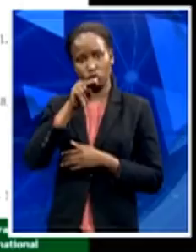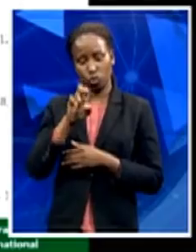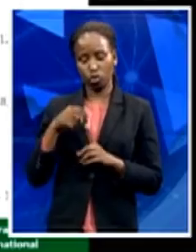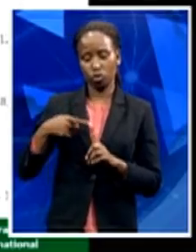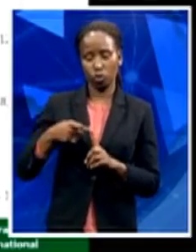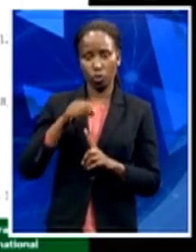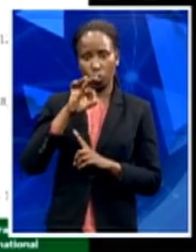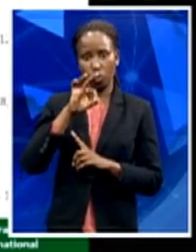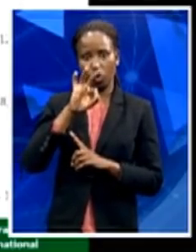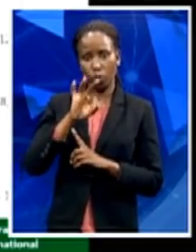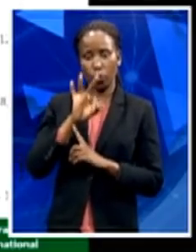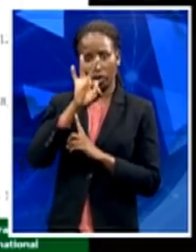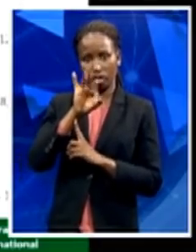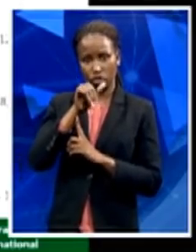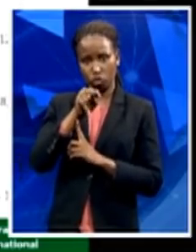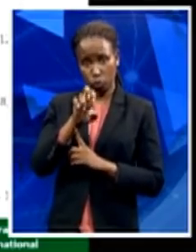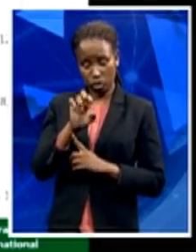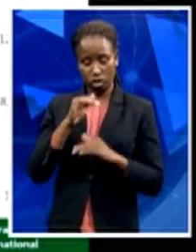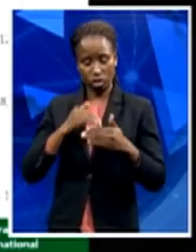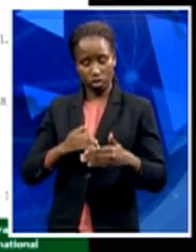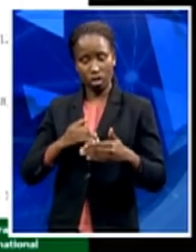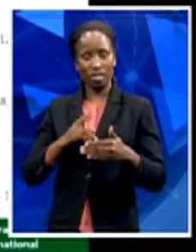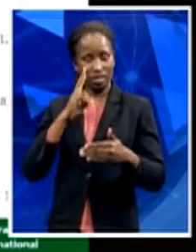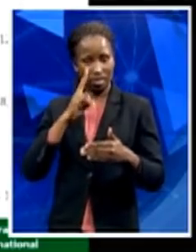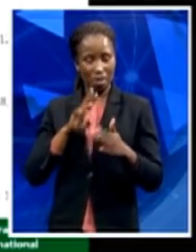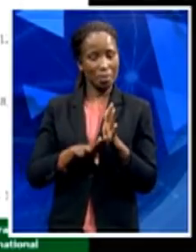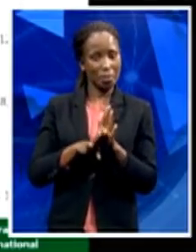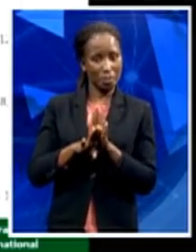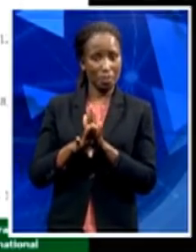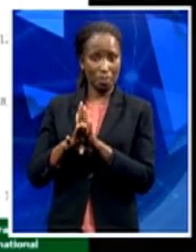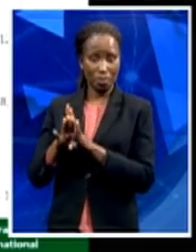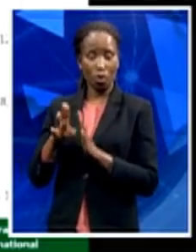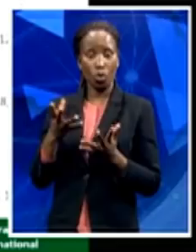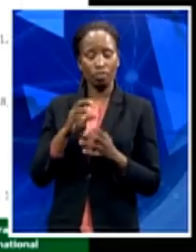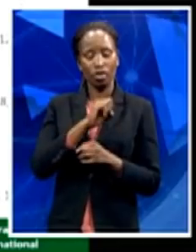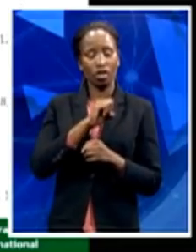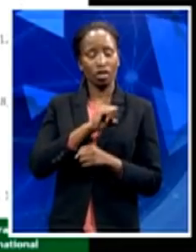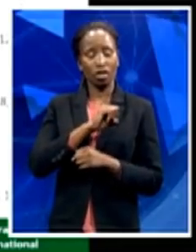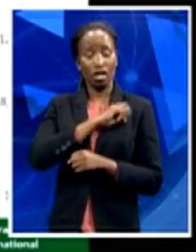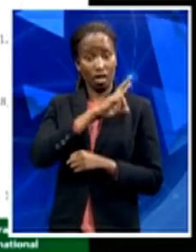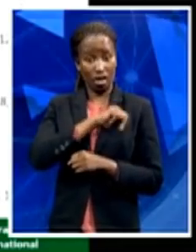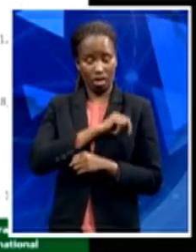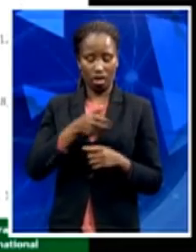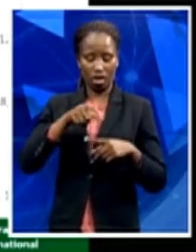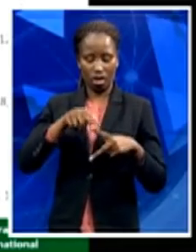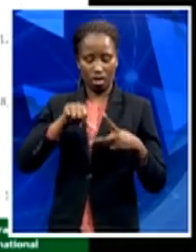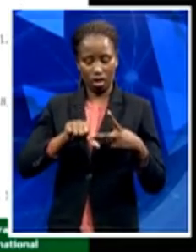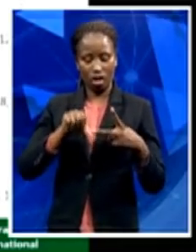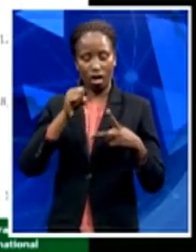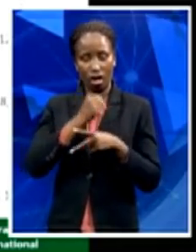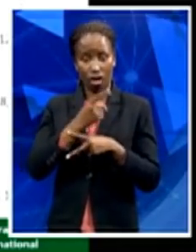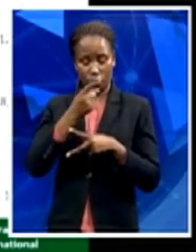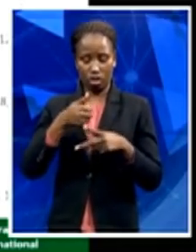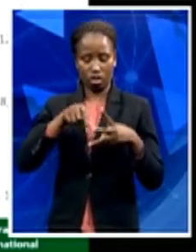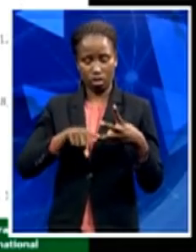high percentage change are KwaZulu-Natal, followed by Gauteng, Western Cape, and Eastern